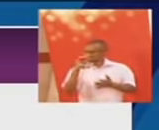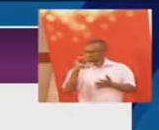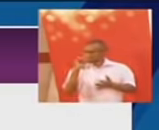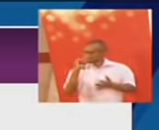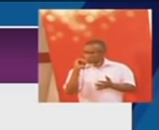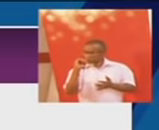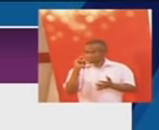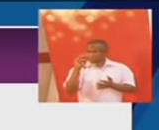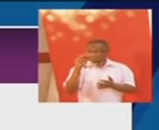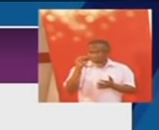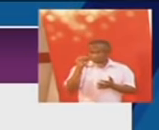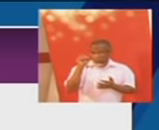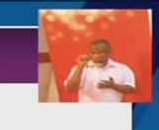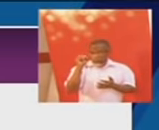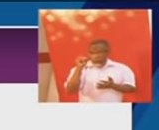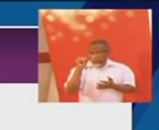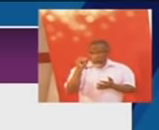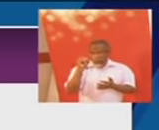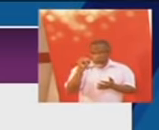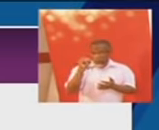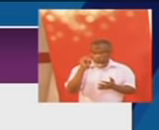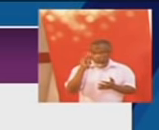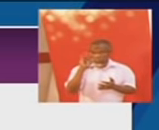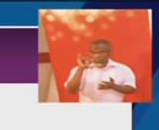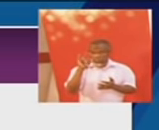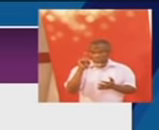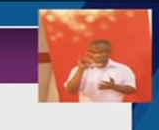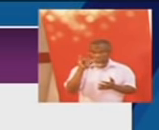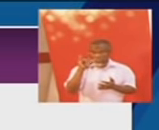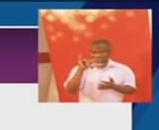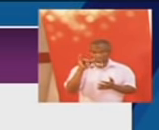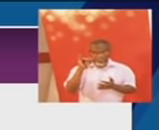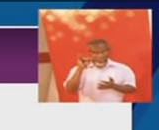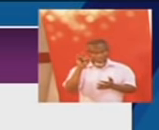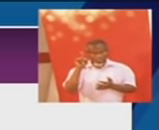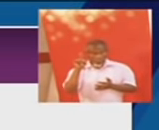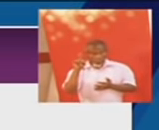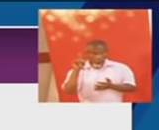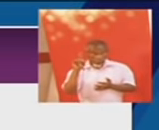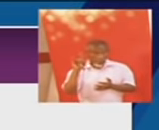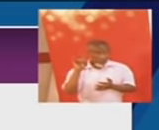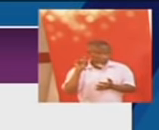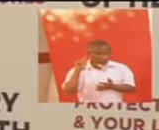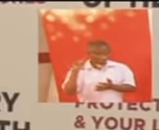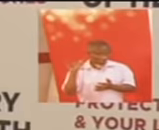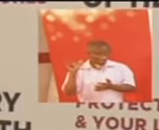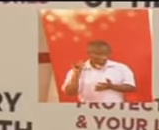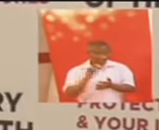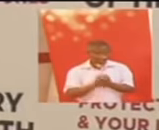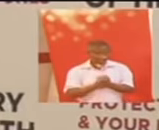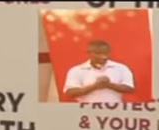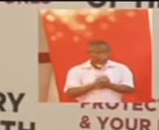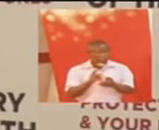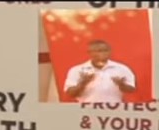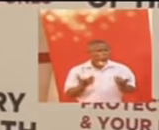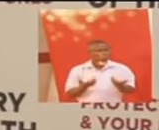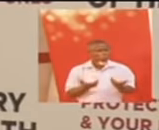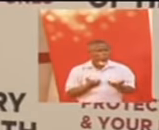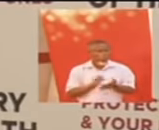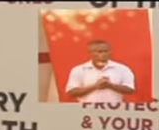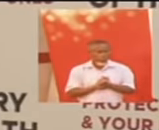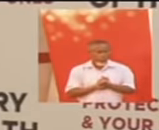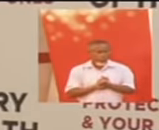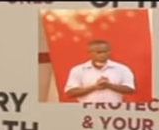So, Candice, I would take that question. Thank you, Dr. And Richards. comorbidities on a whole are really conditions or